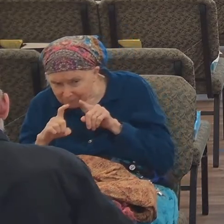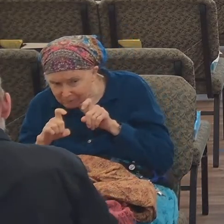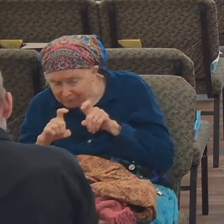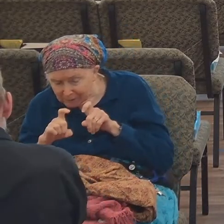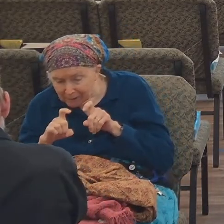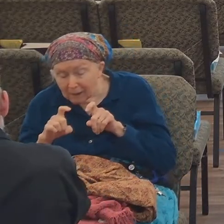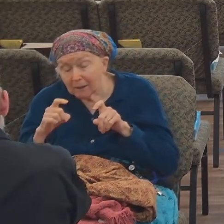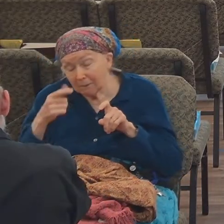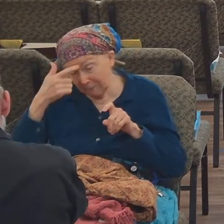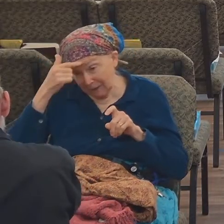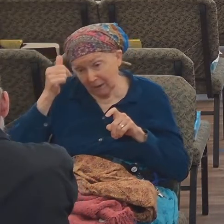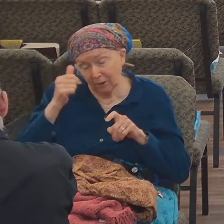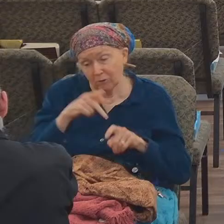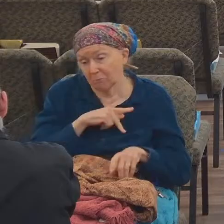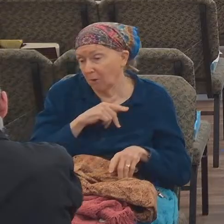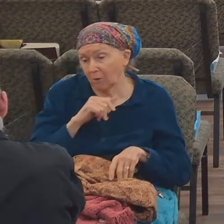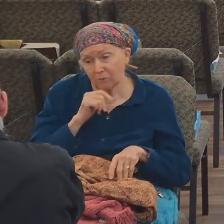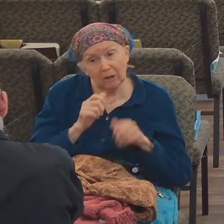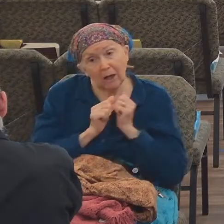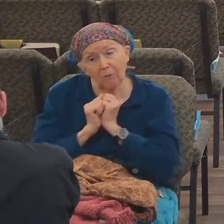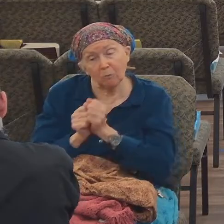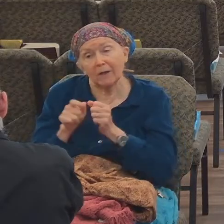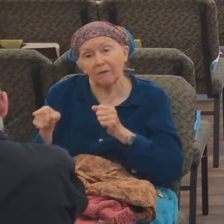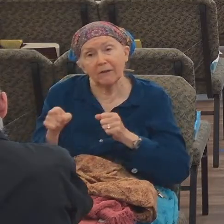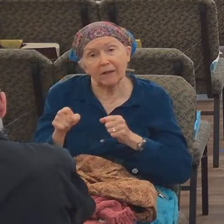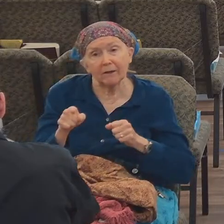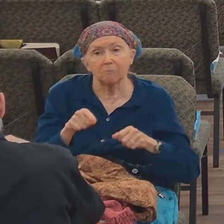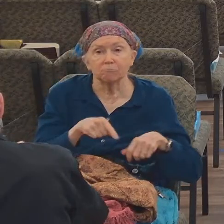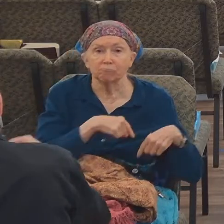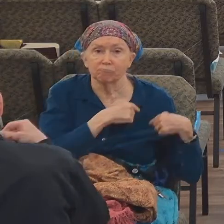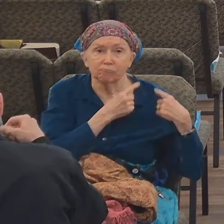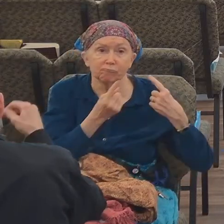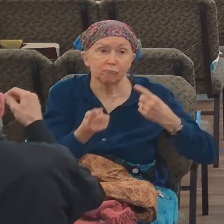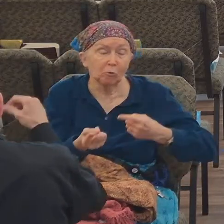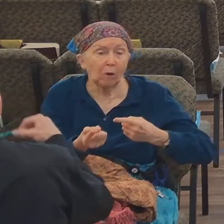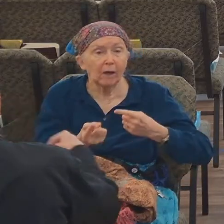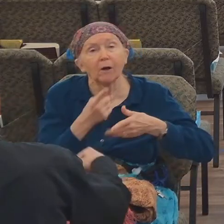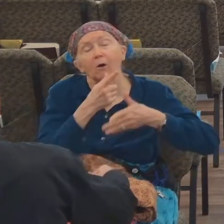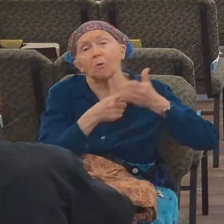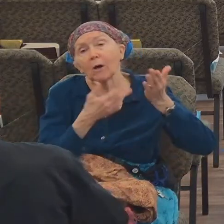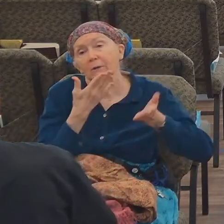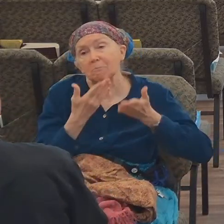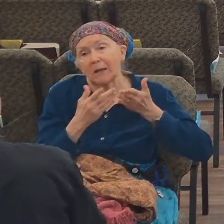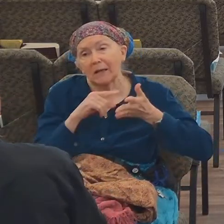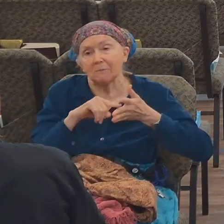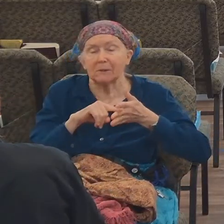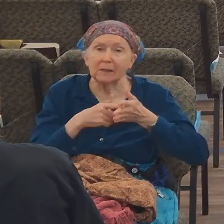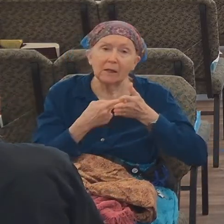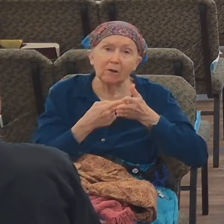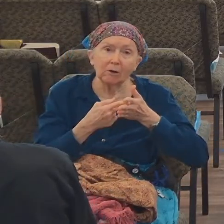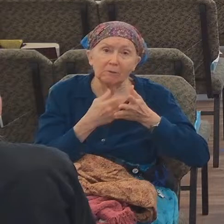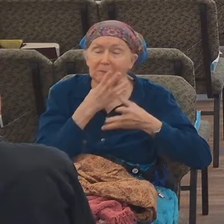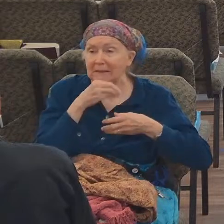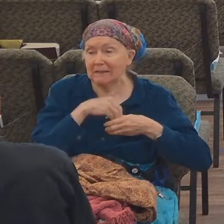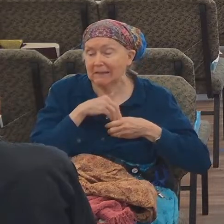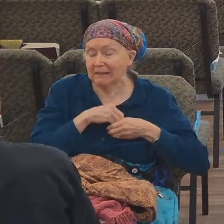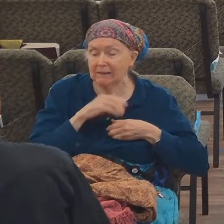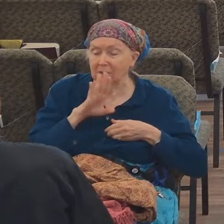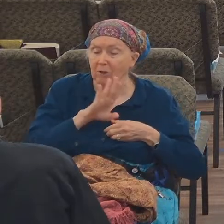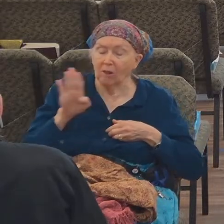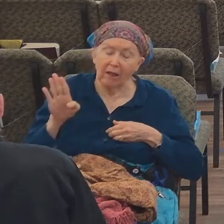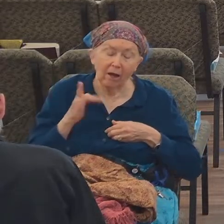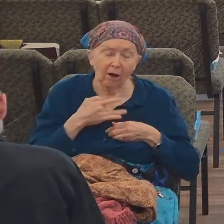some time, what might begin to seep into their hearts about Paul, about all of this?